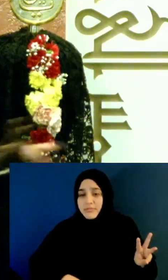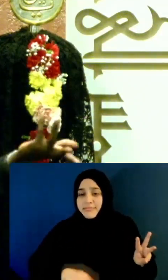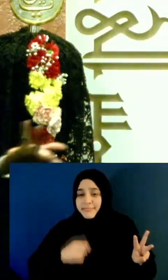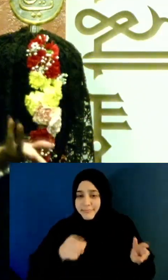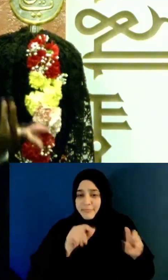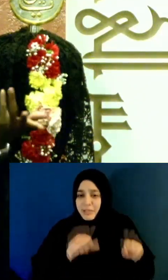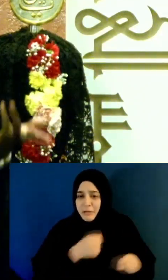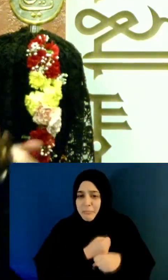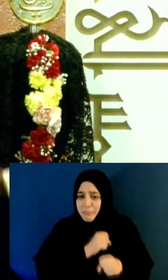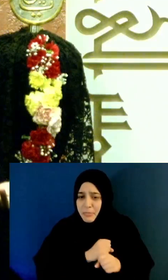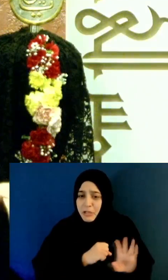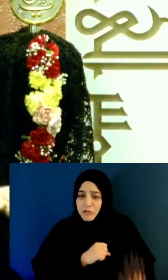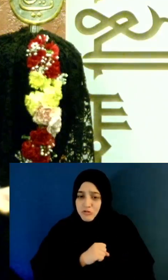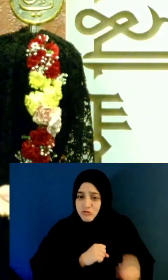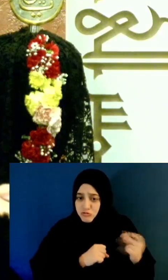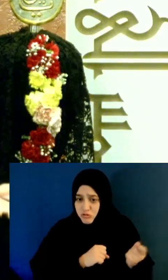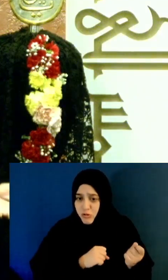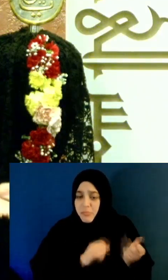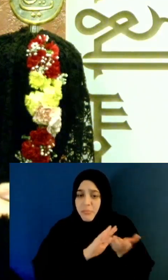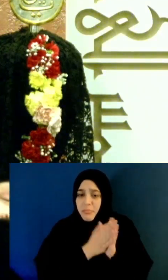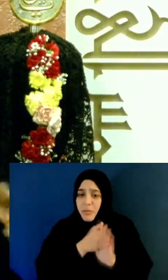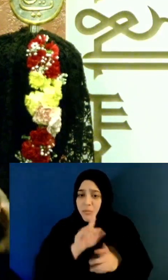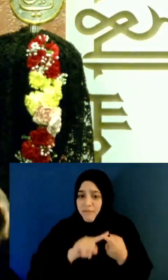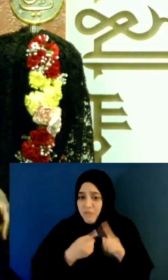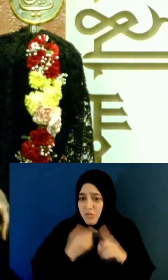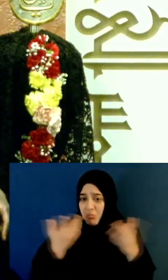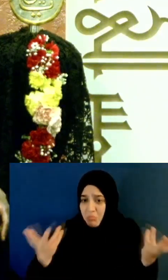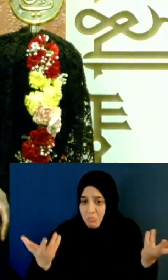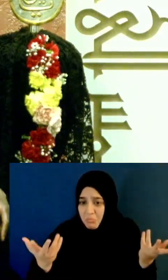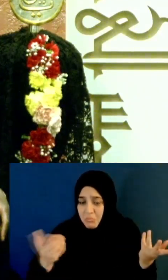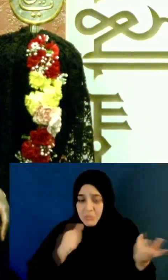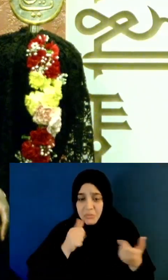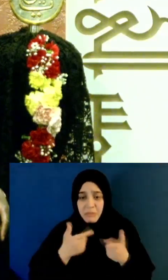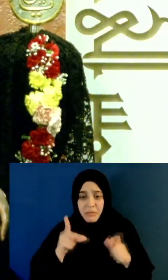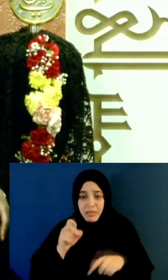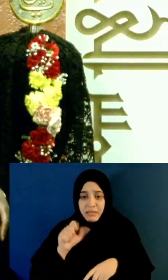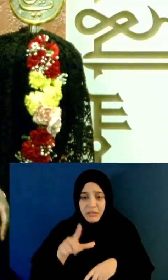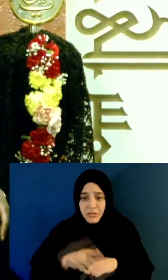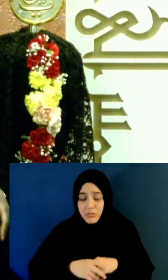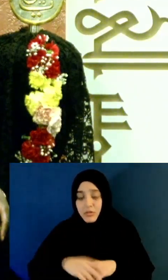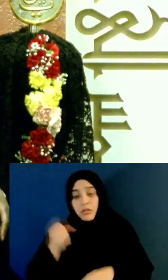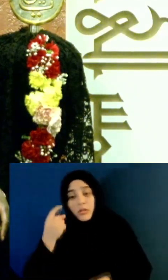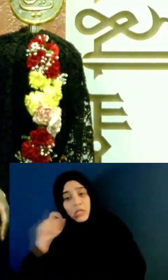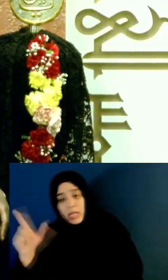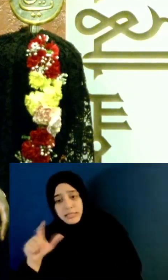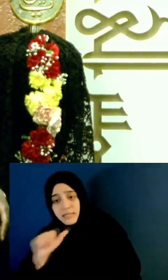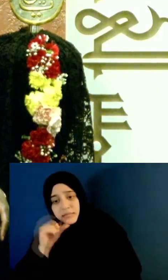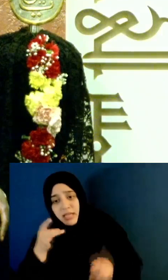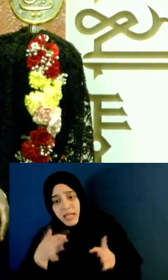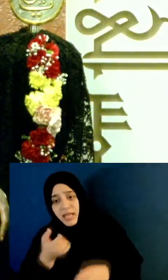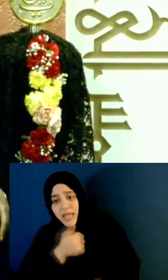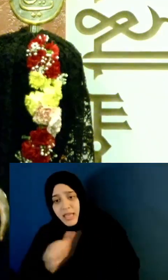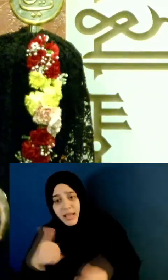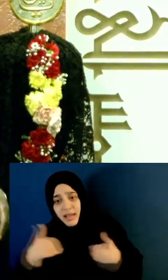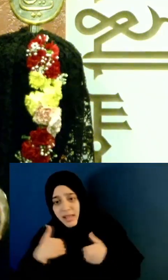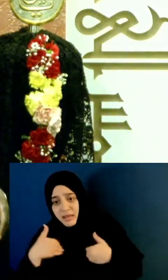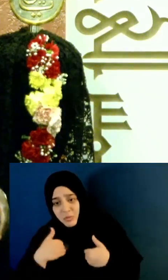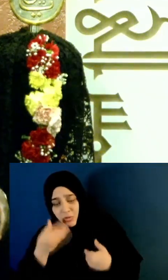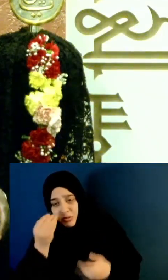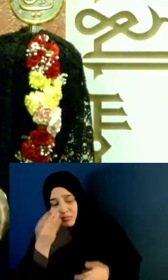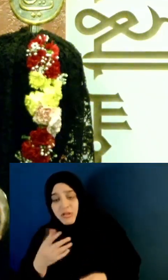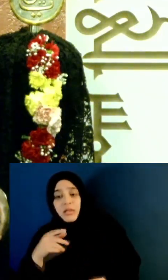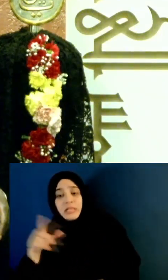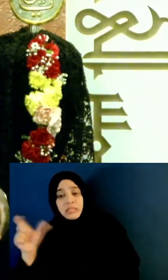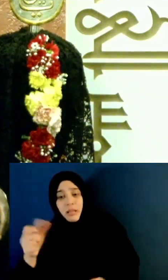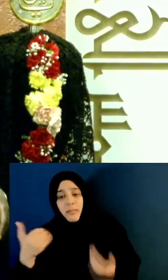dog. No big deal. Islam doesn't hate any animal, by the way. In fact, we have a beautiful tradition